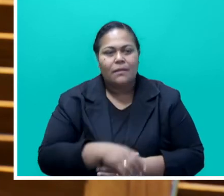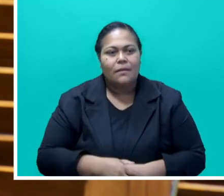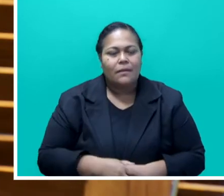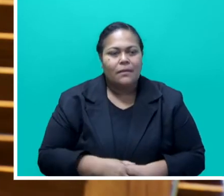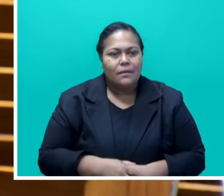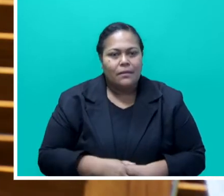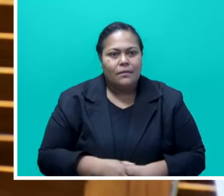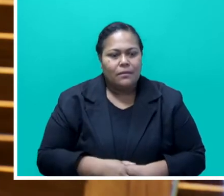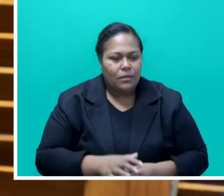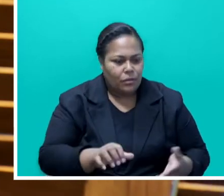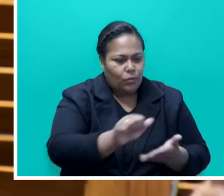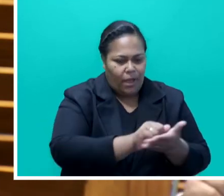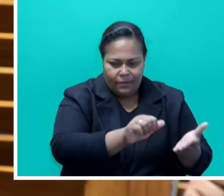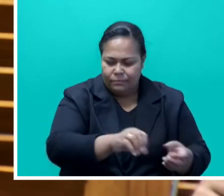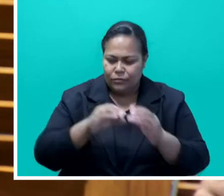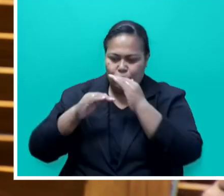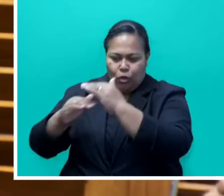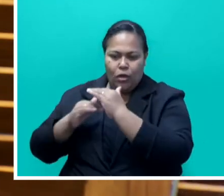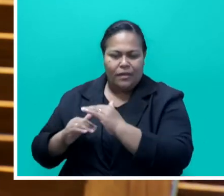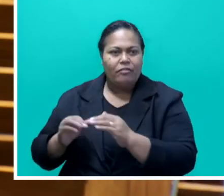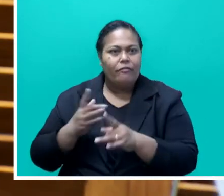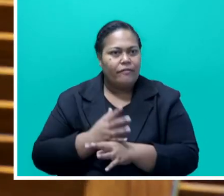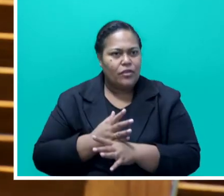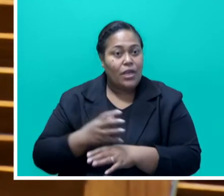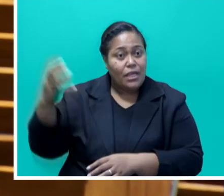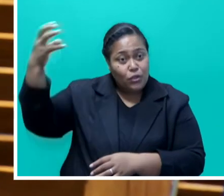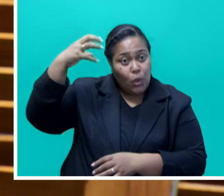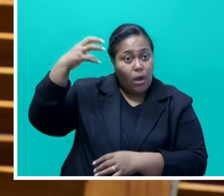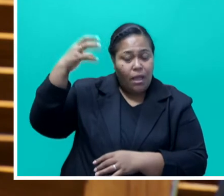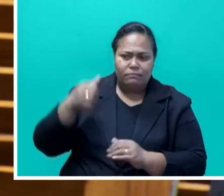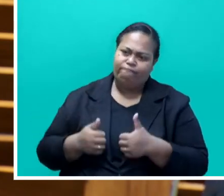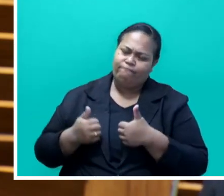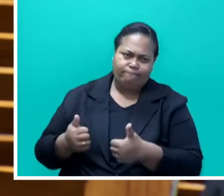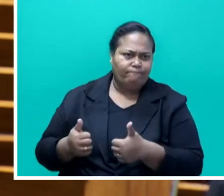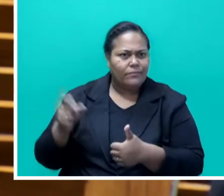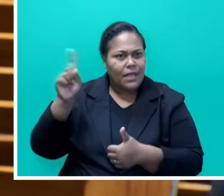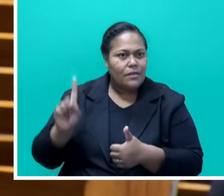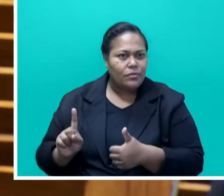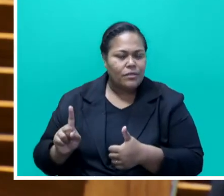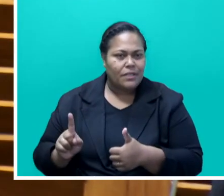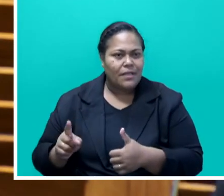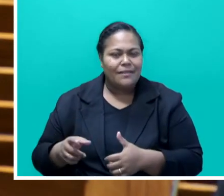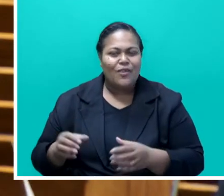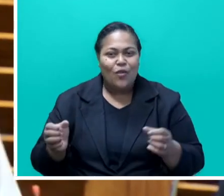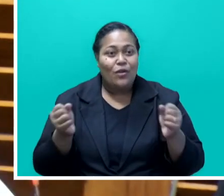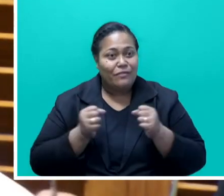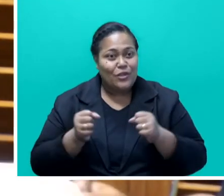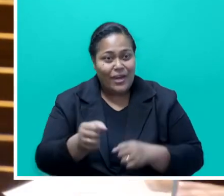for their cooperative shop. And the solar panel, and they're very green about it, powers a refrigerator for storage of frozen